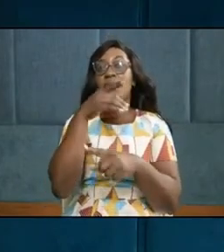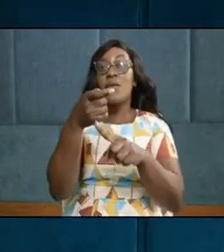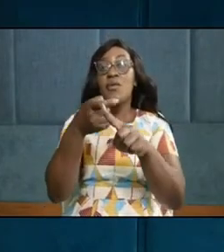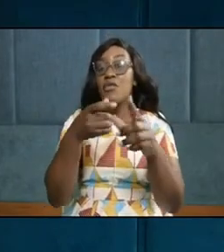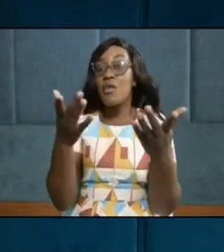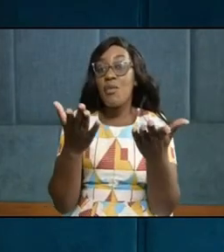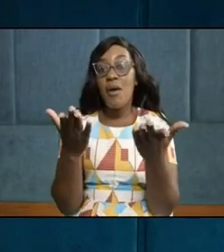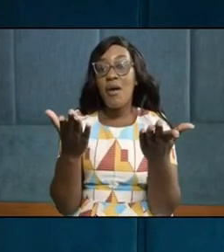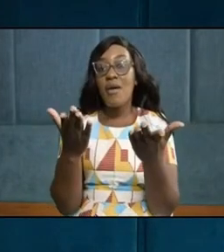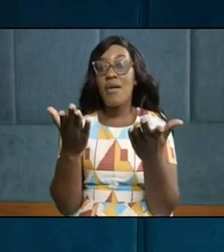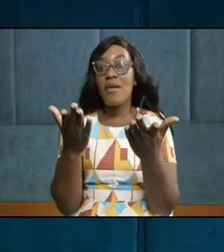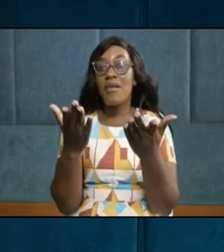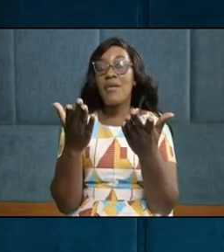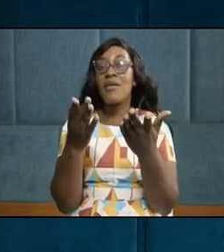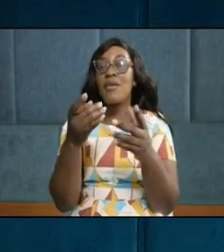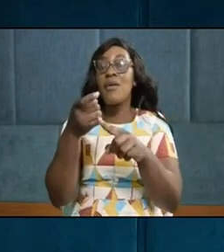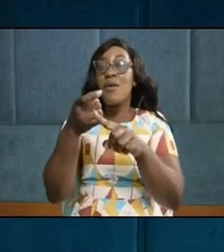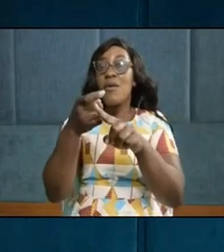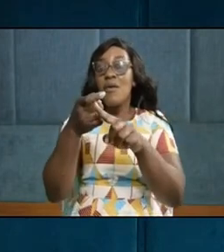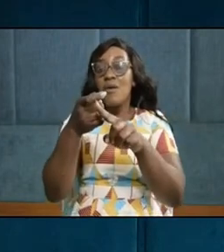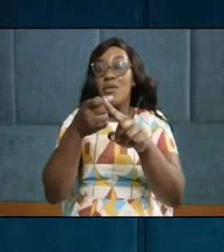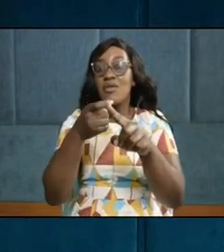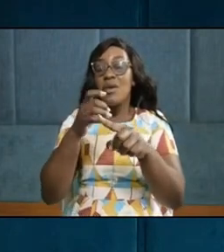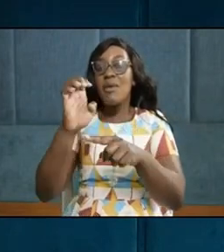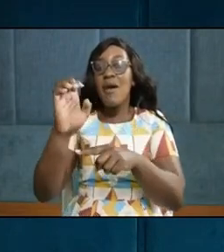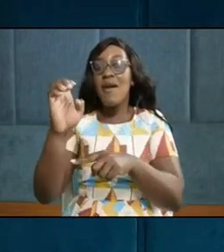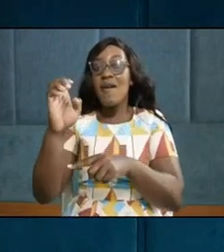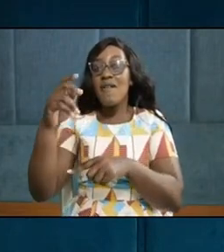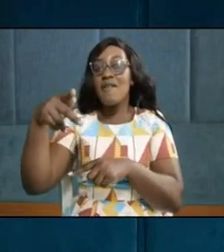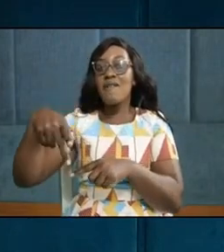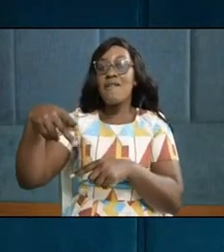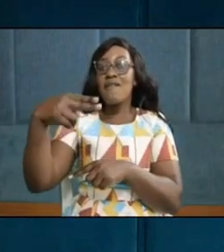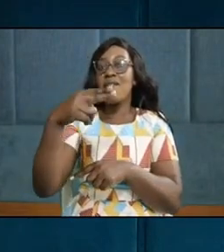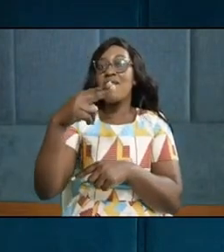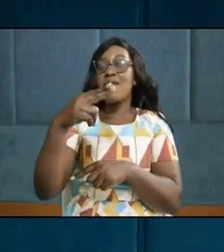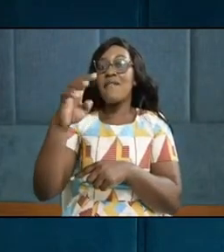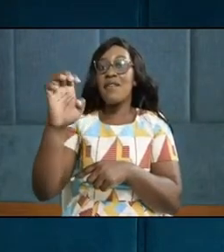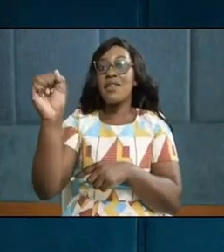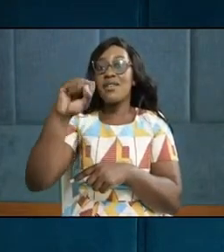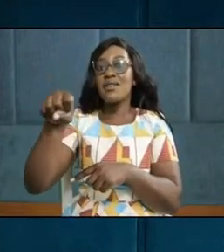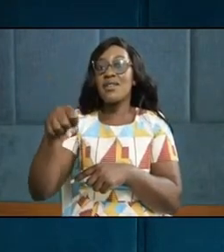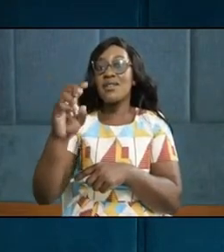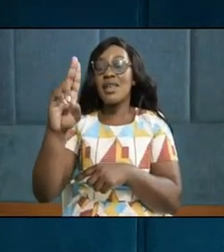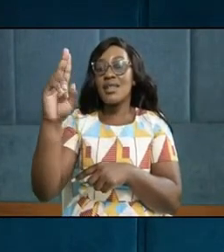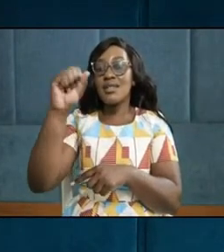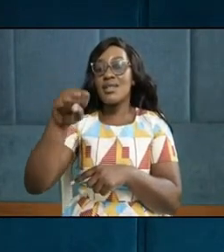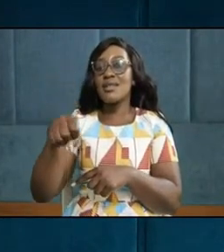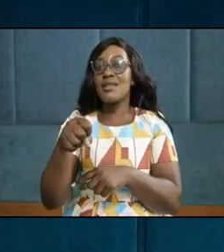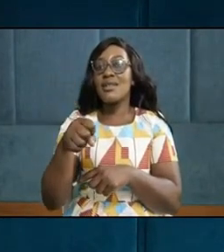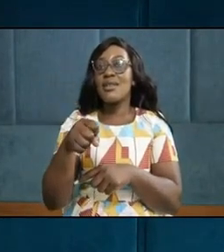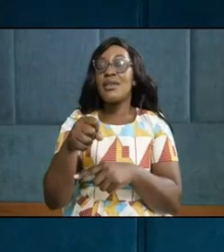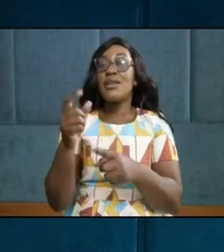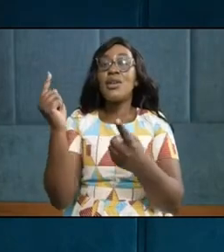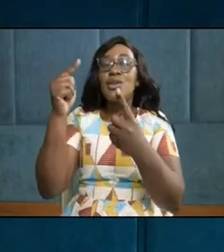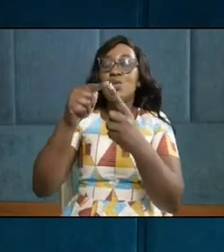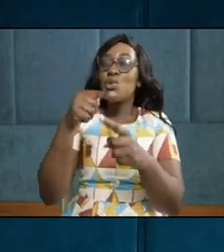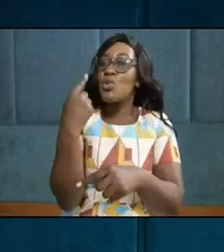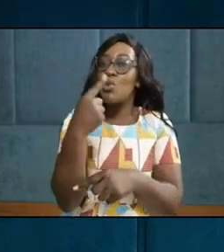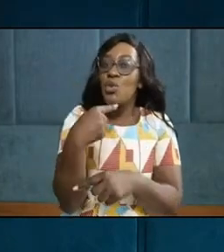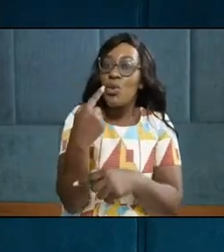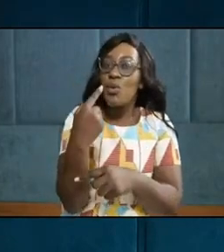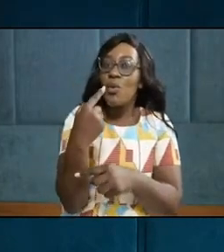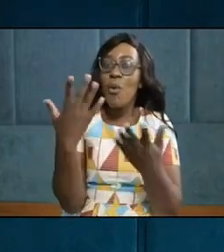from Ephesus, he's going to Macedonia. And where did Paul